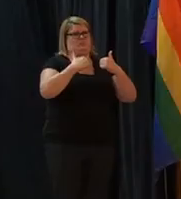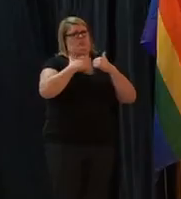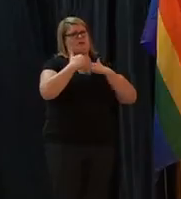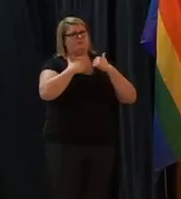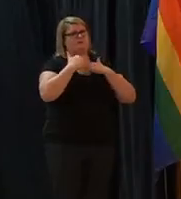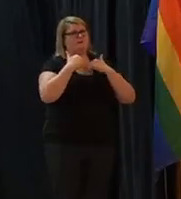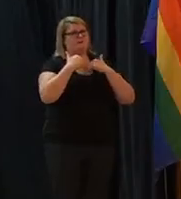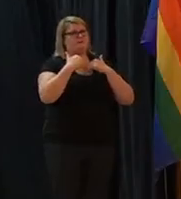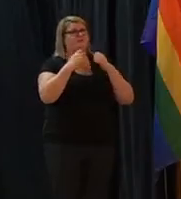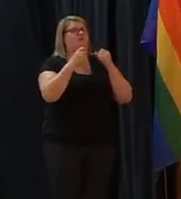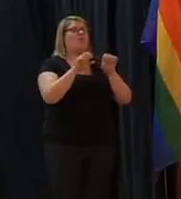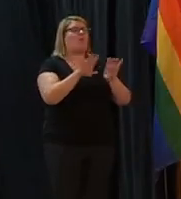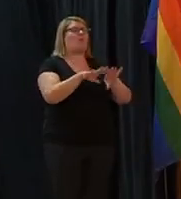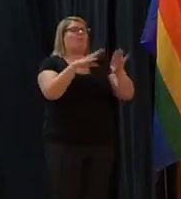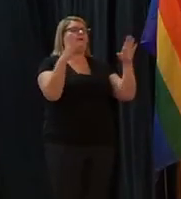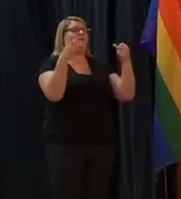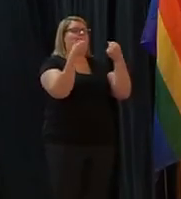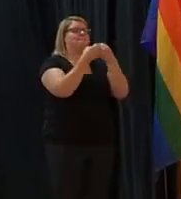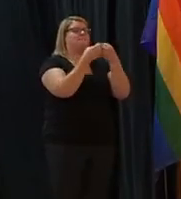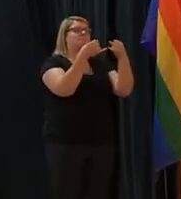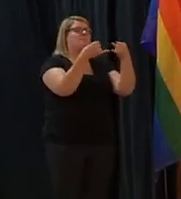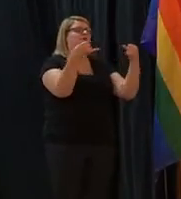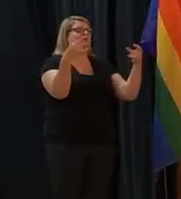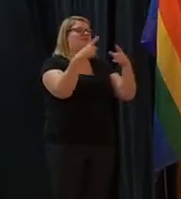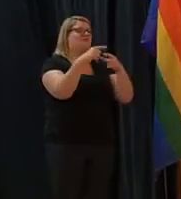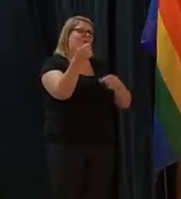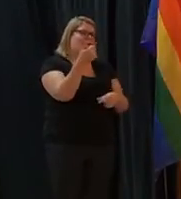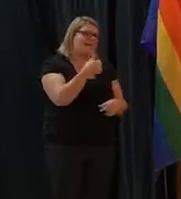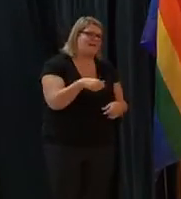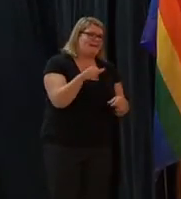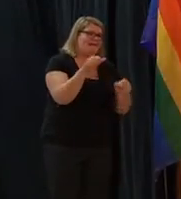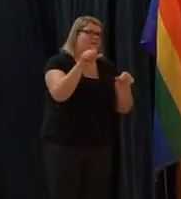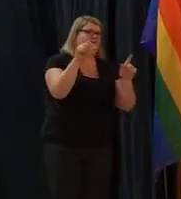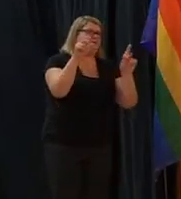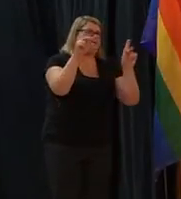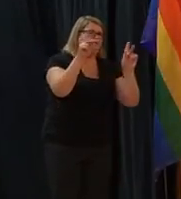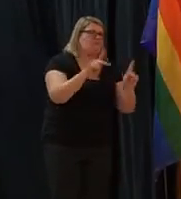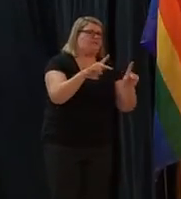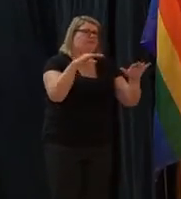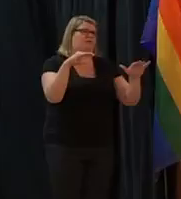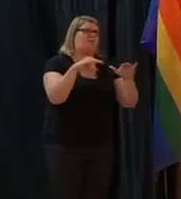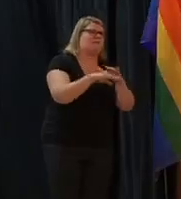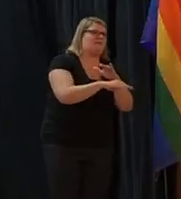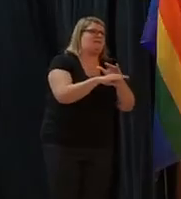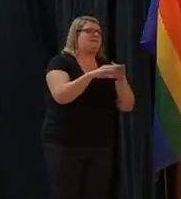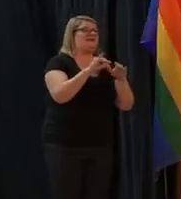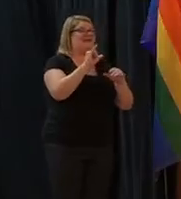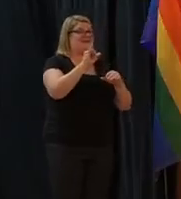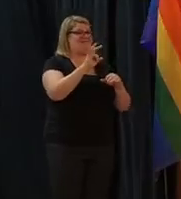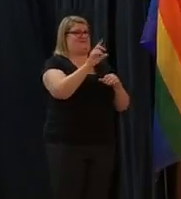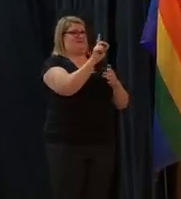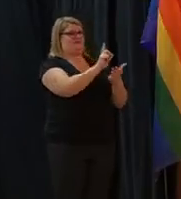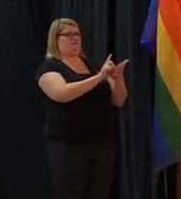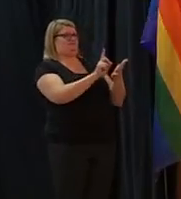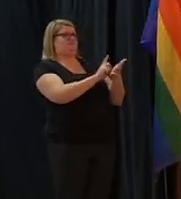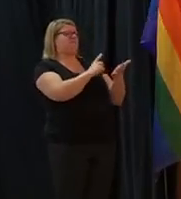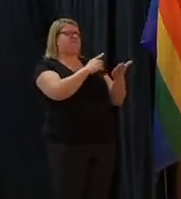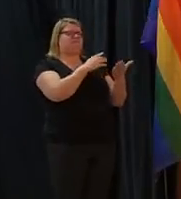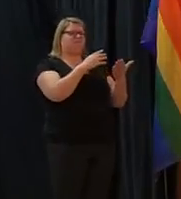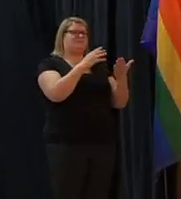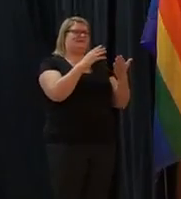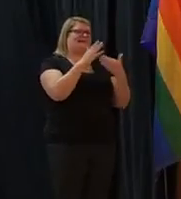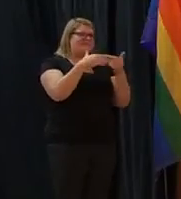opening its borders to anyone fleeing his or her country from persecution or based on his sexual